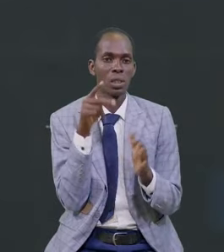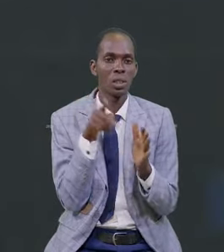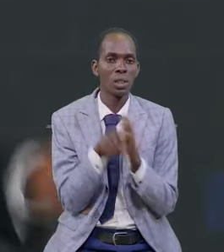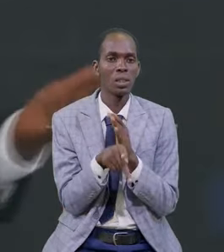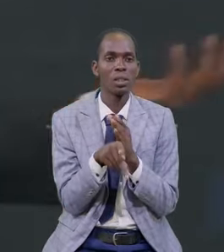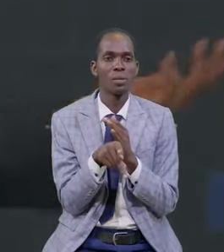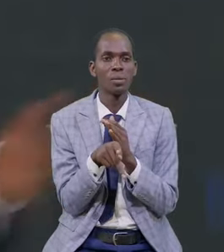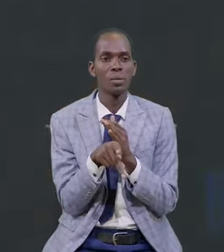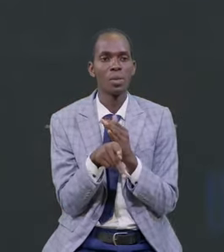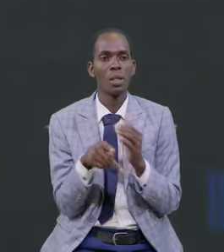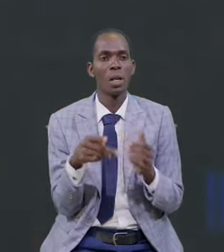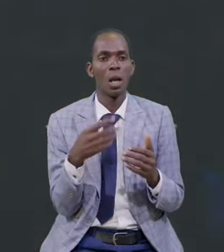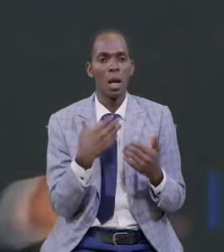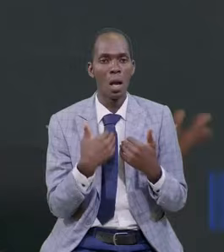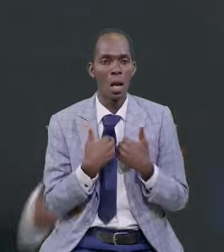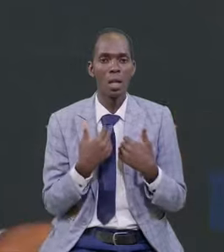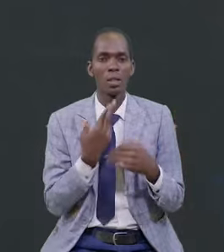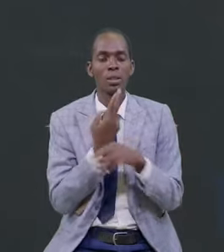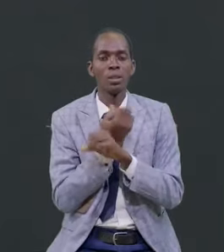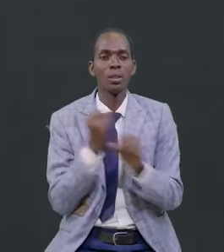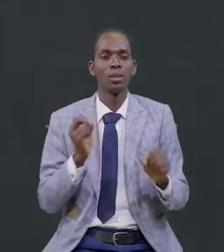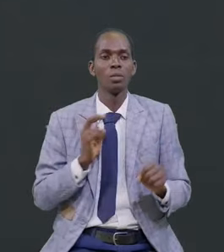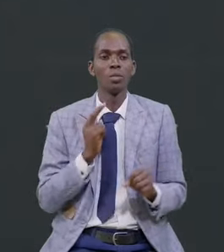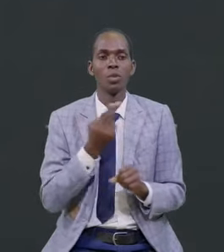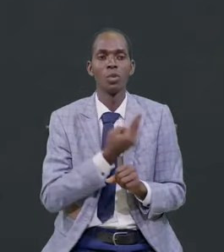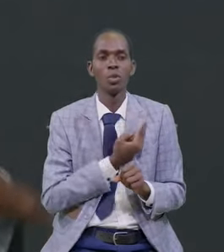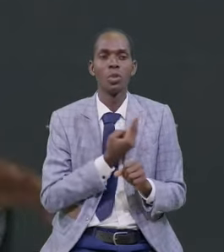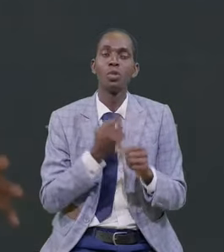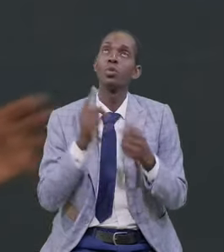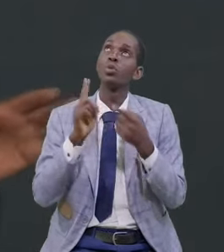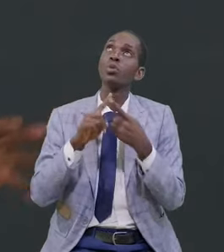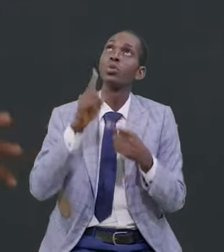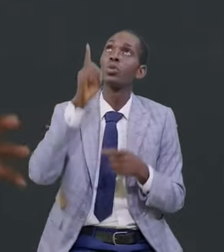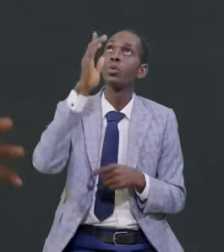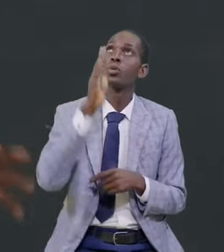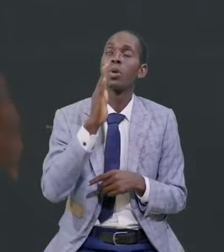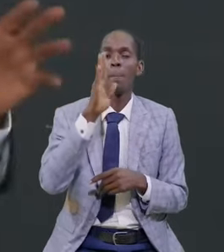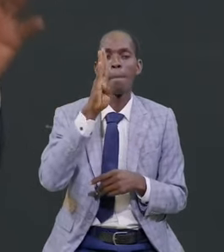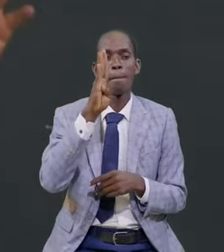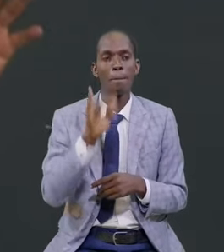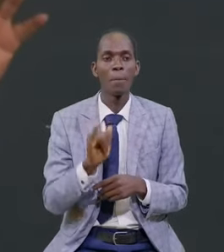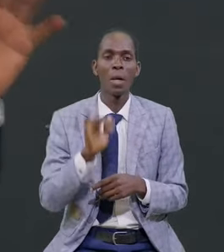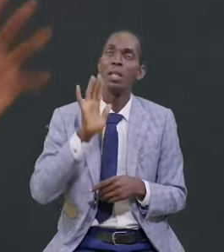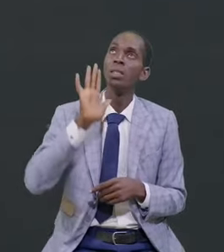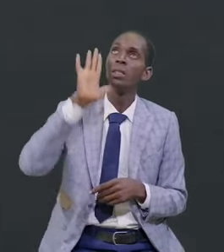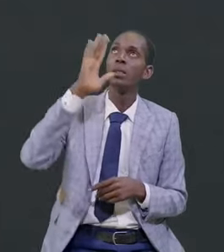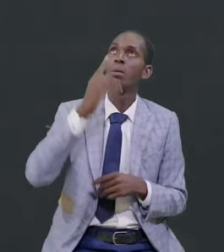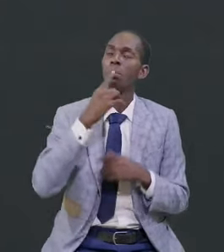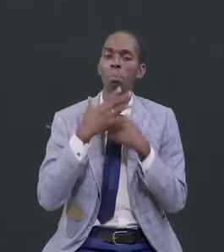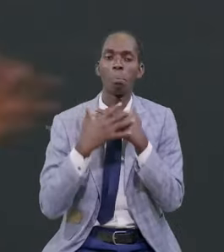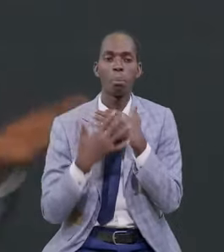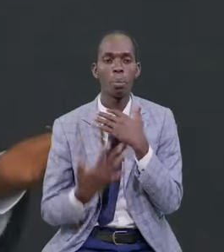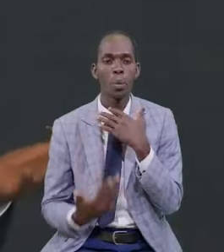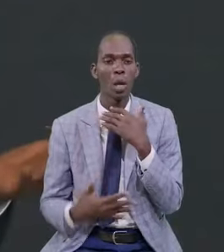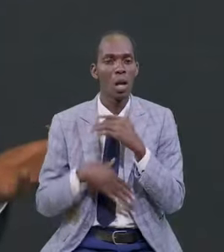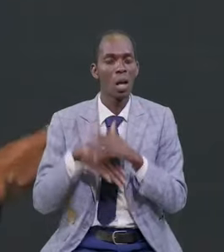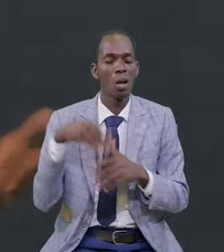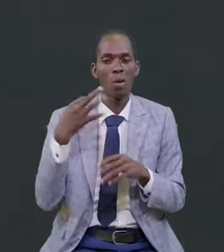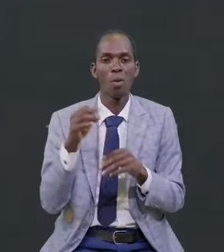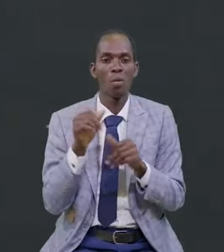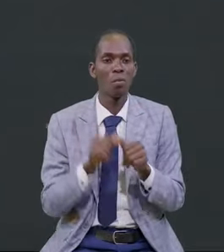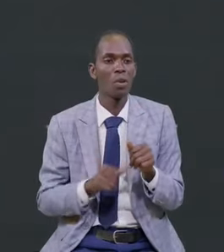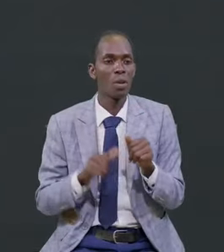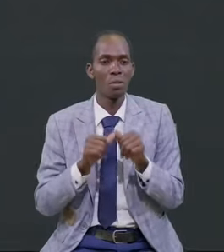us unto God by thy blood out of every kred and